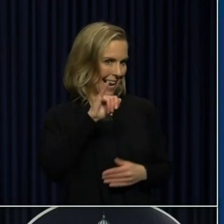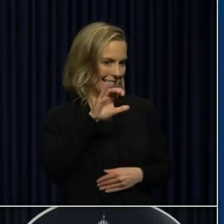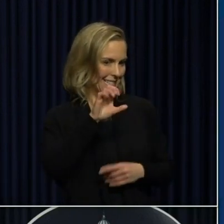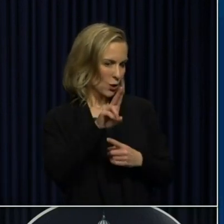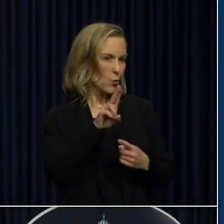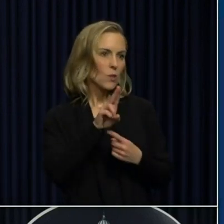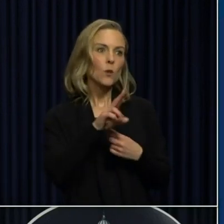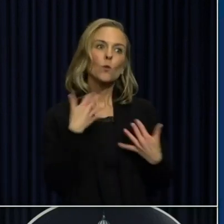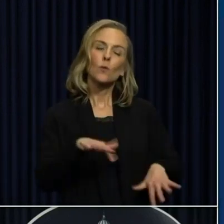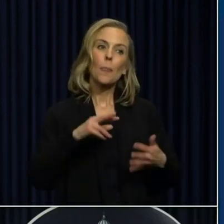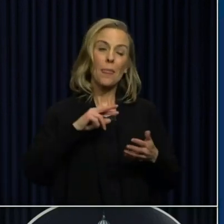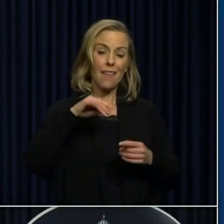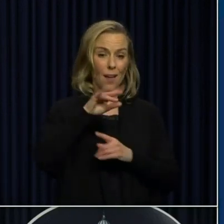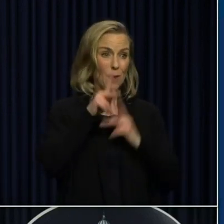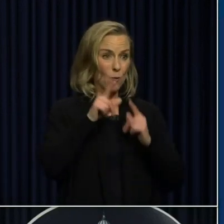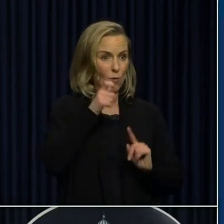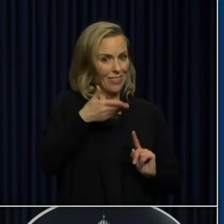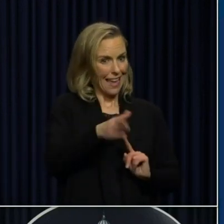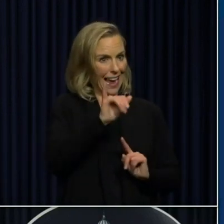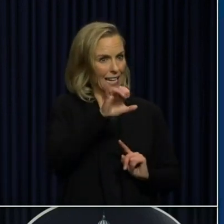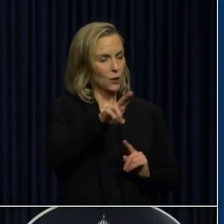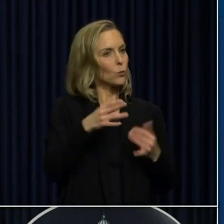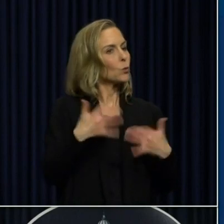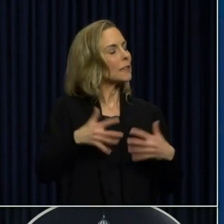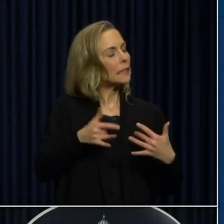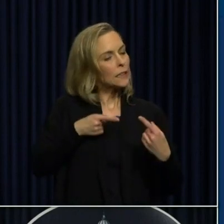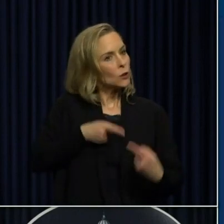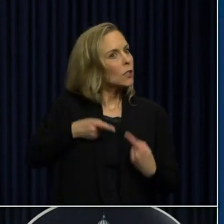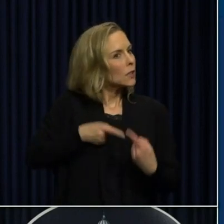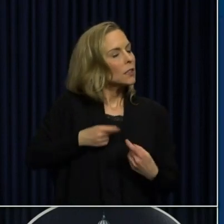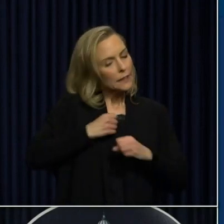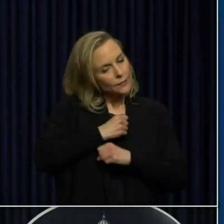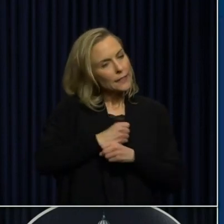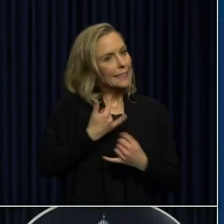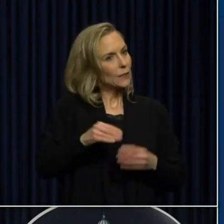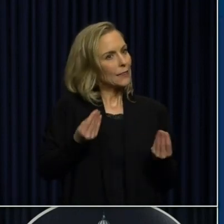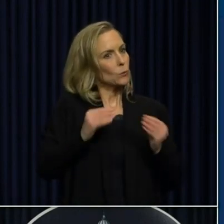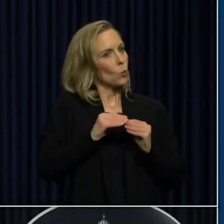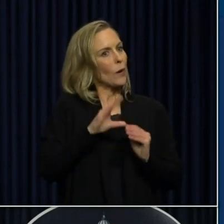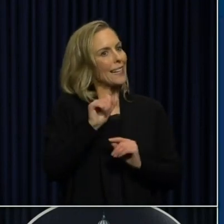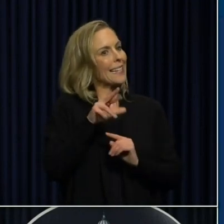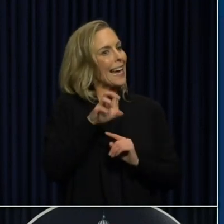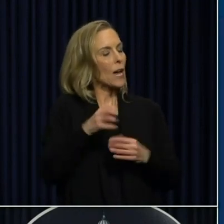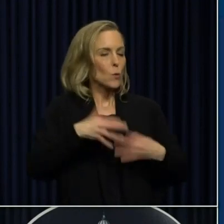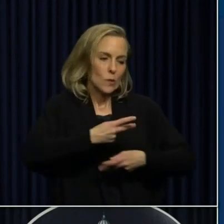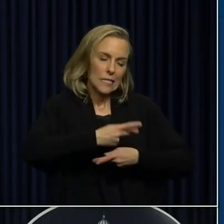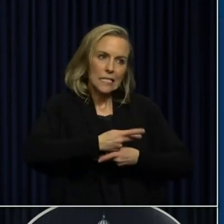are struggling or at least need more care. And my favorite number, those recovered,